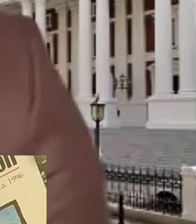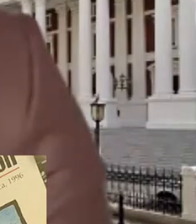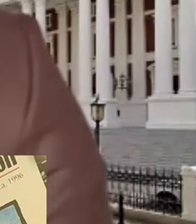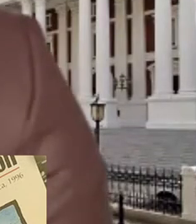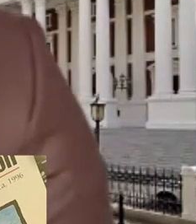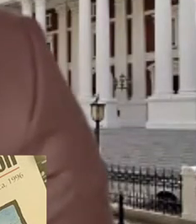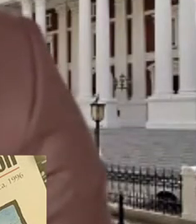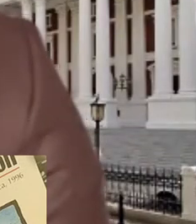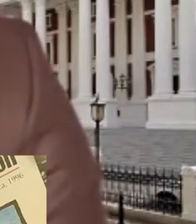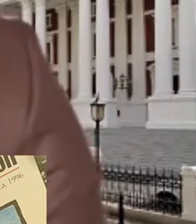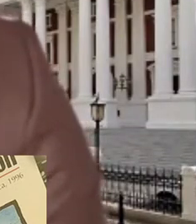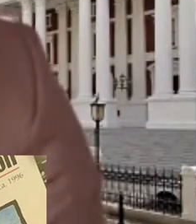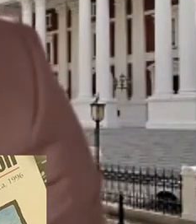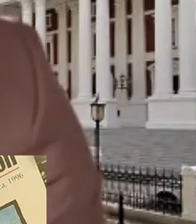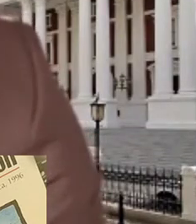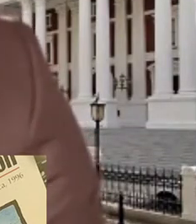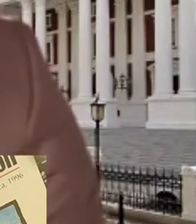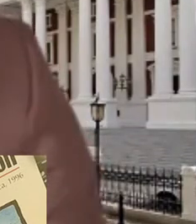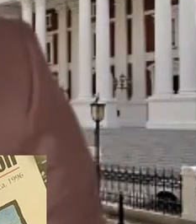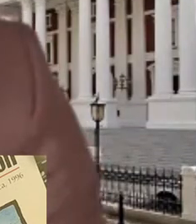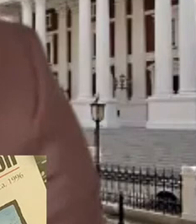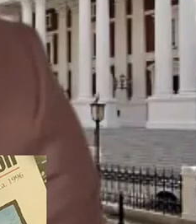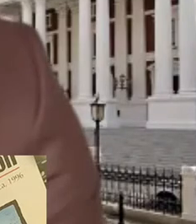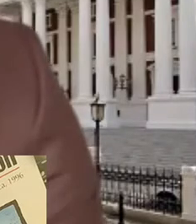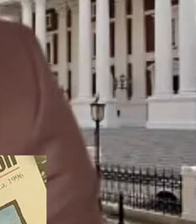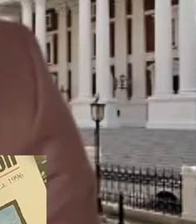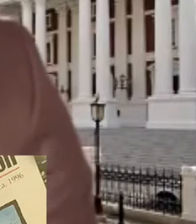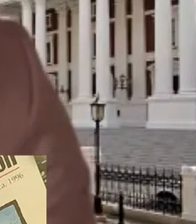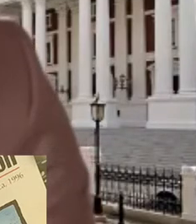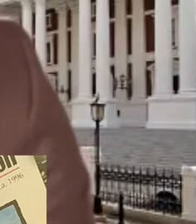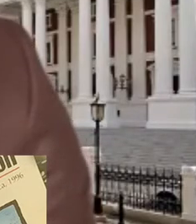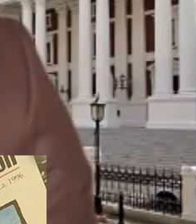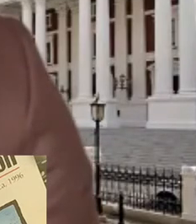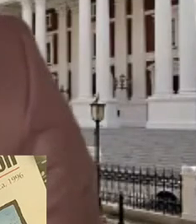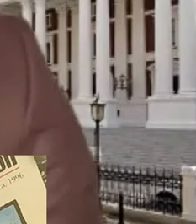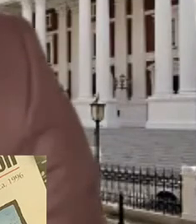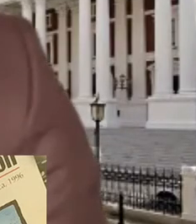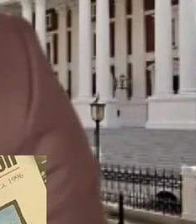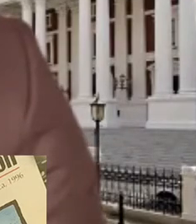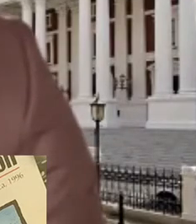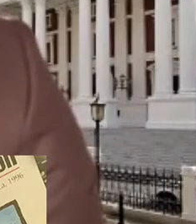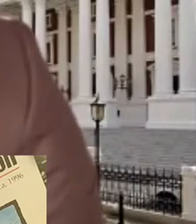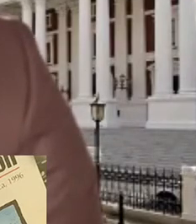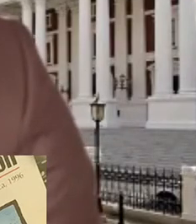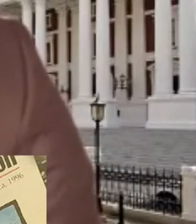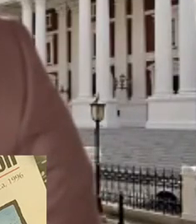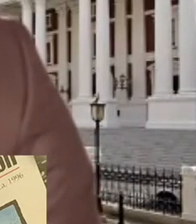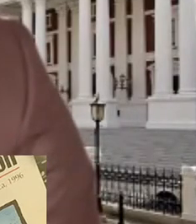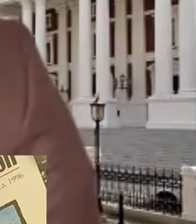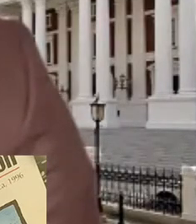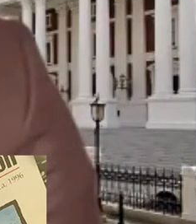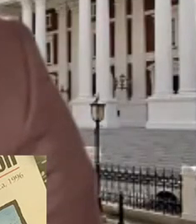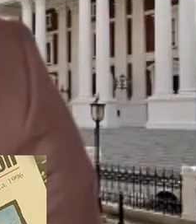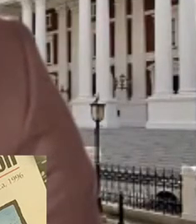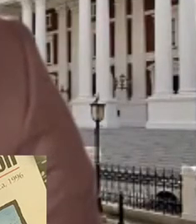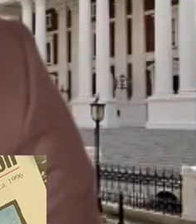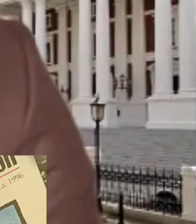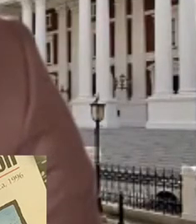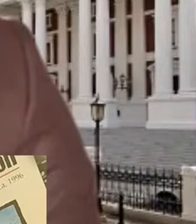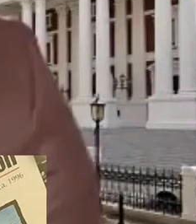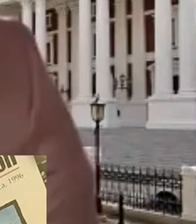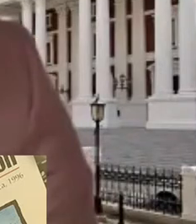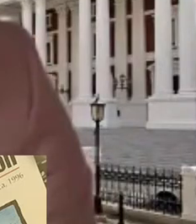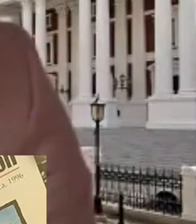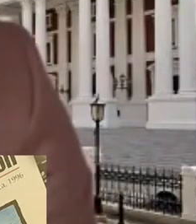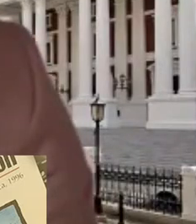start taking the empowerment of women seriously. Now is the time for this government to ensure that the rights of women in our country